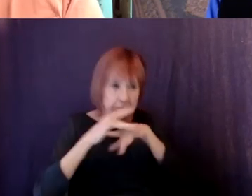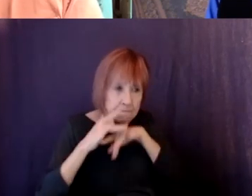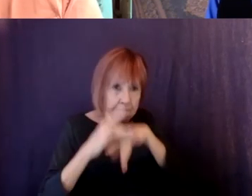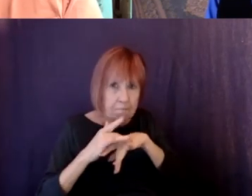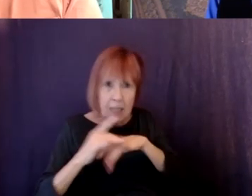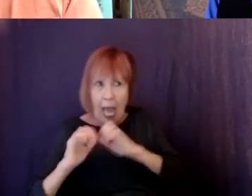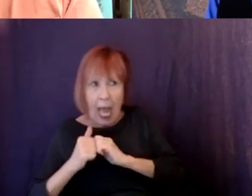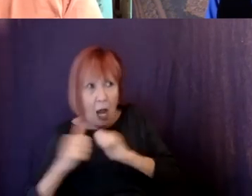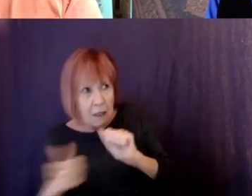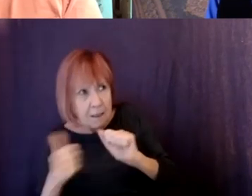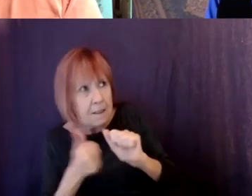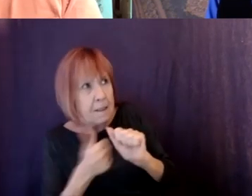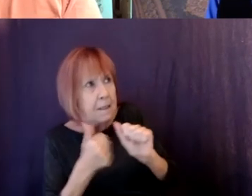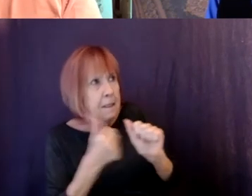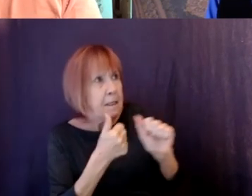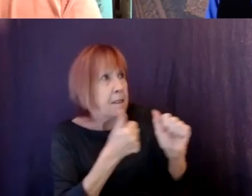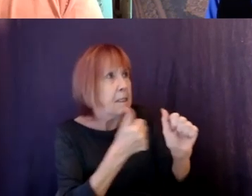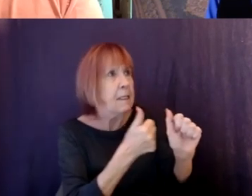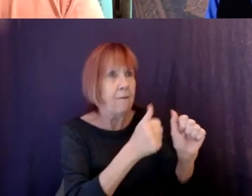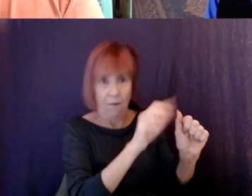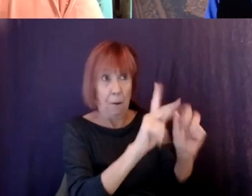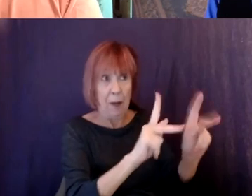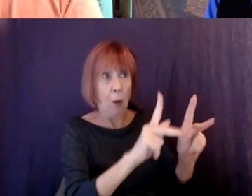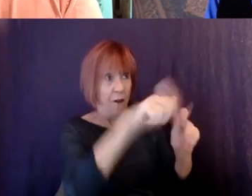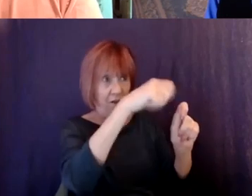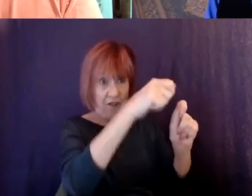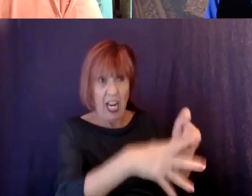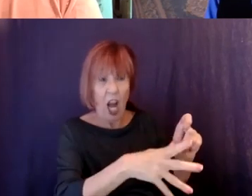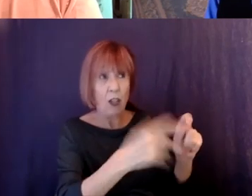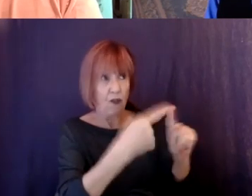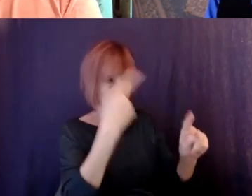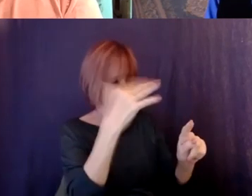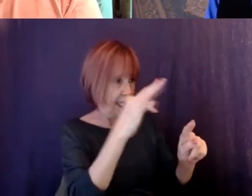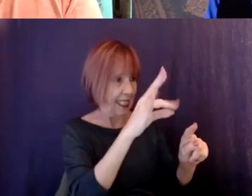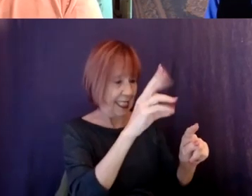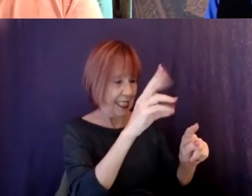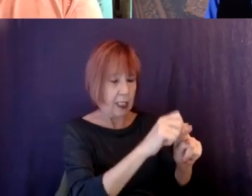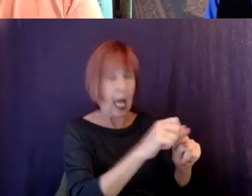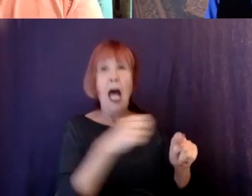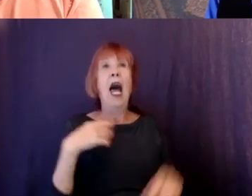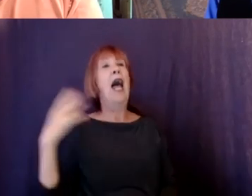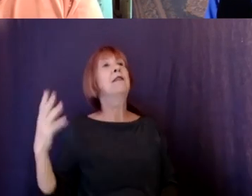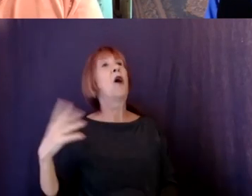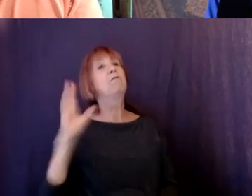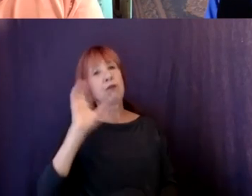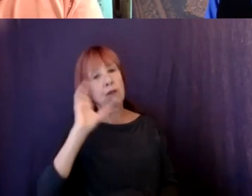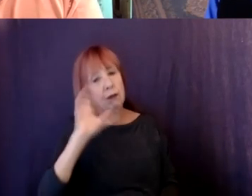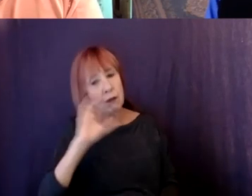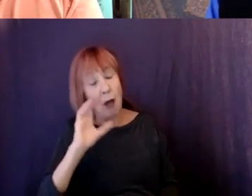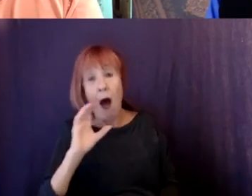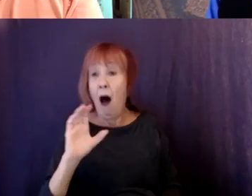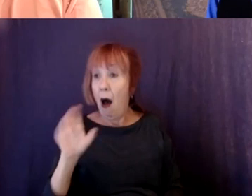Right. Eventually, she came across a digitized kind of video freak magazine, you know, of these